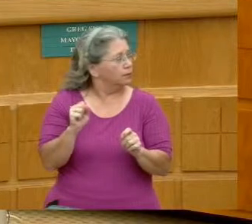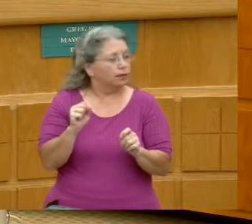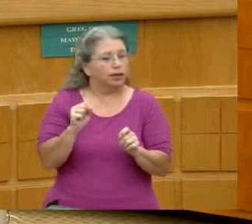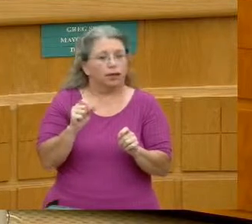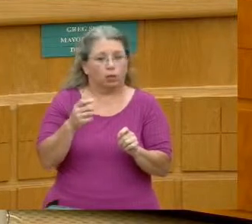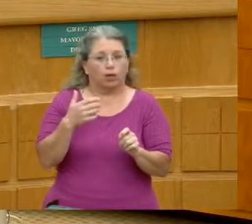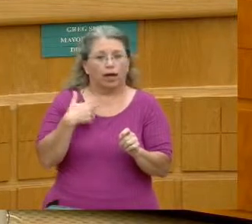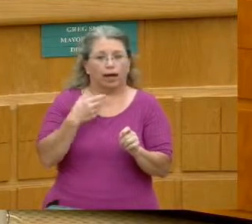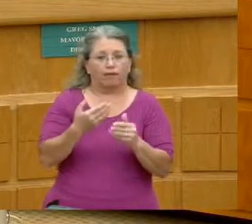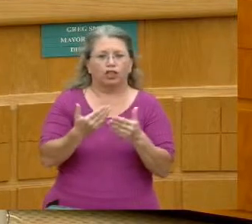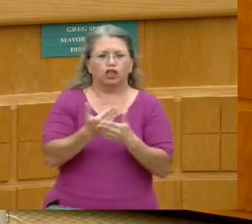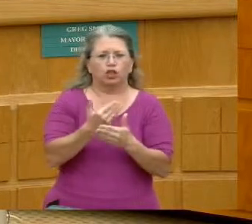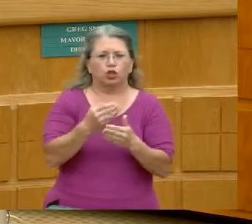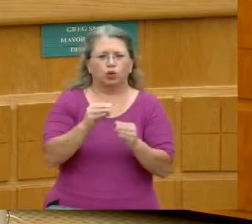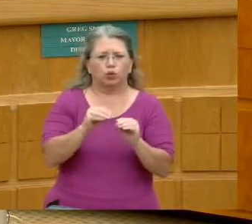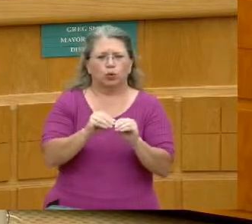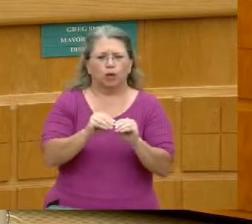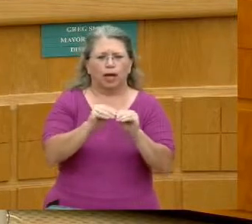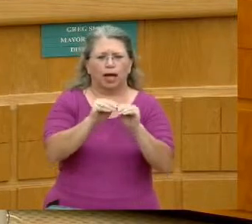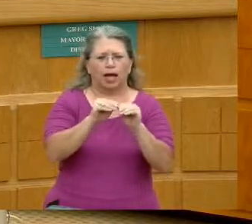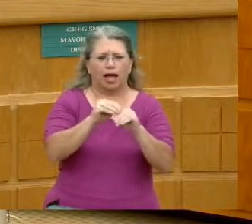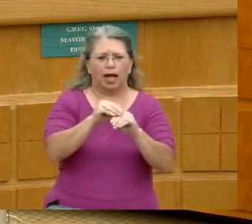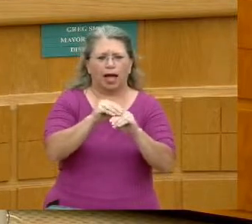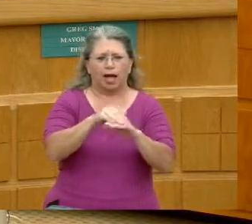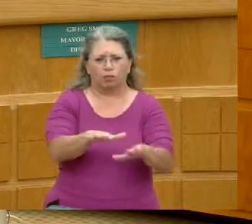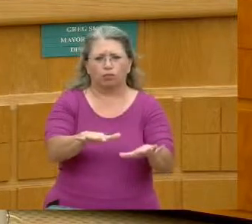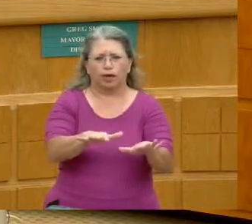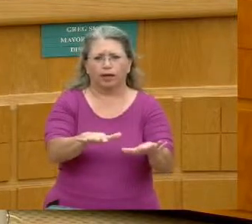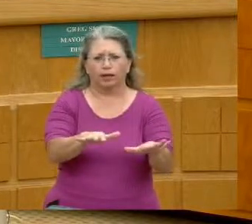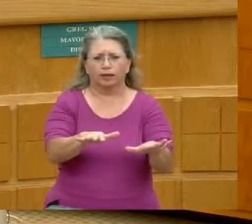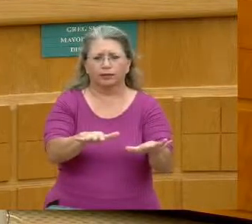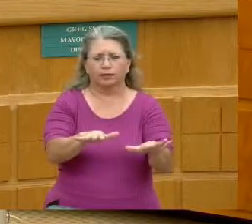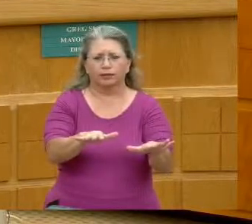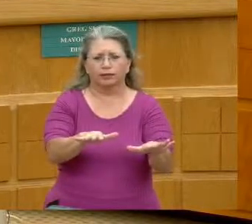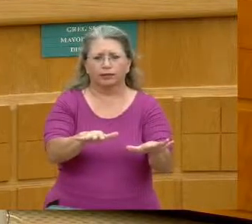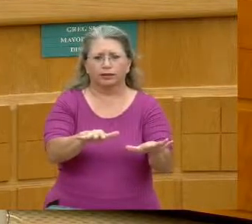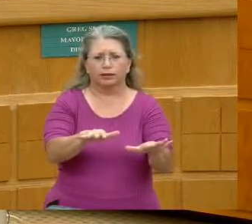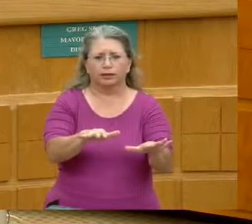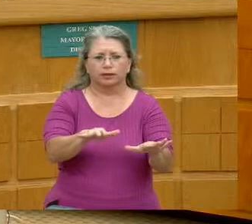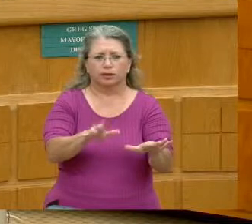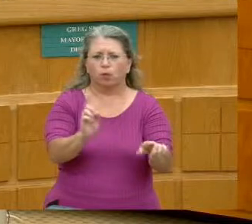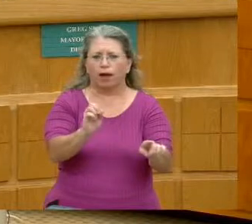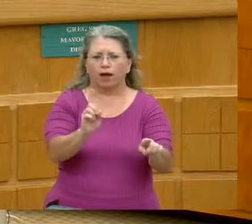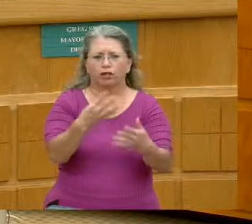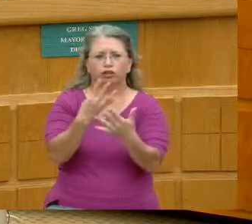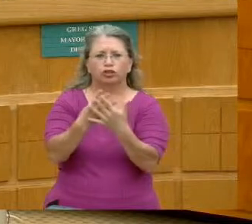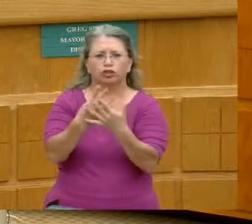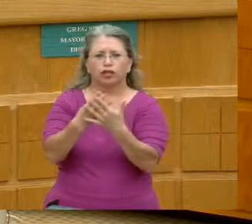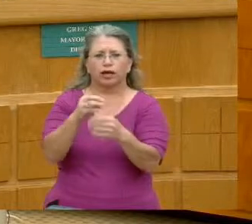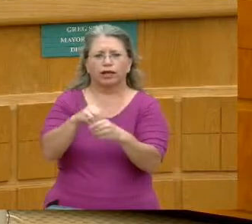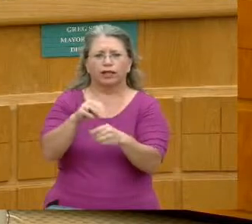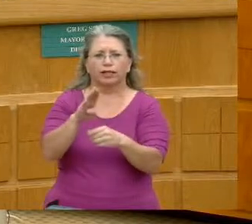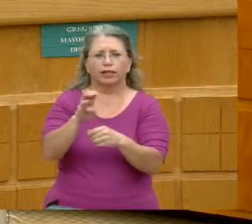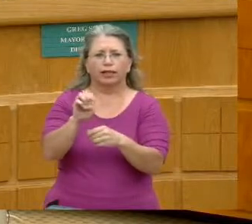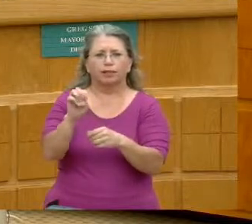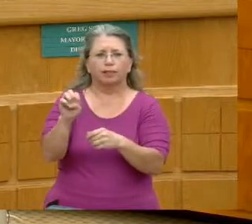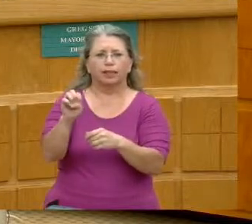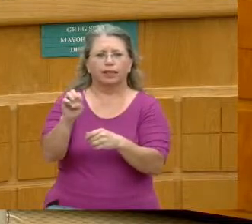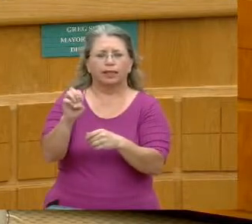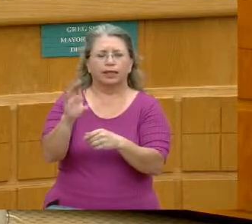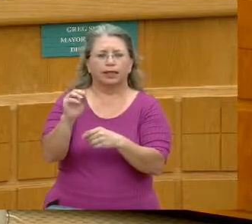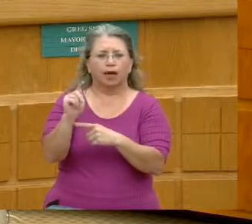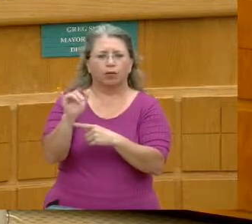that we have in the coastal bend. It's at the jail in B County. And you can see there's a few